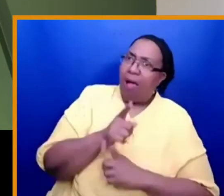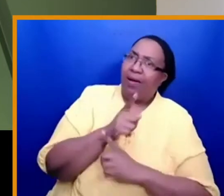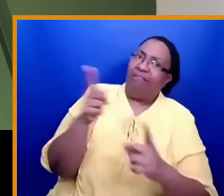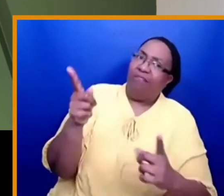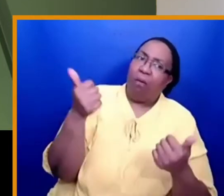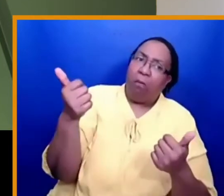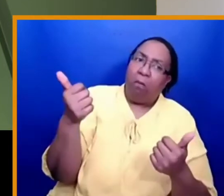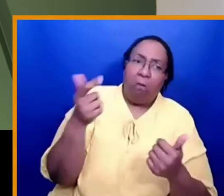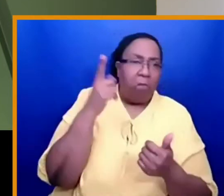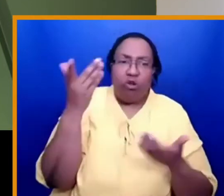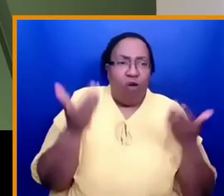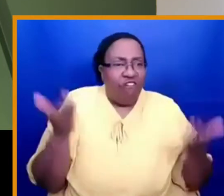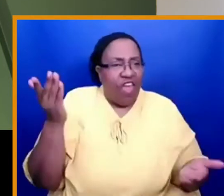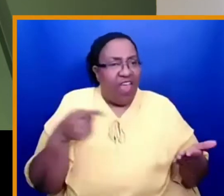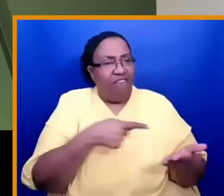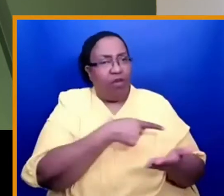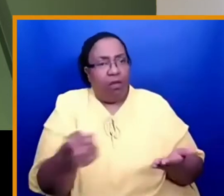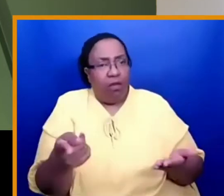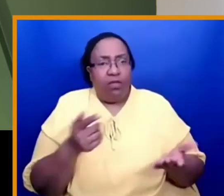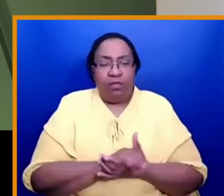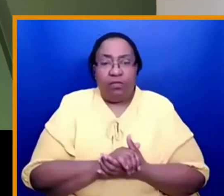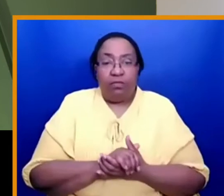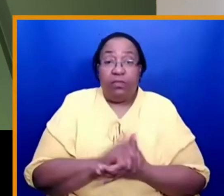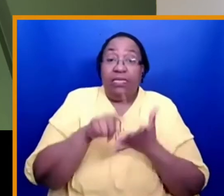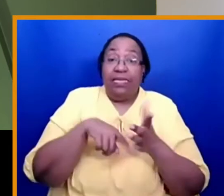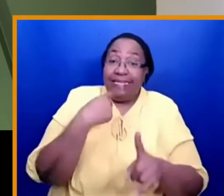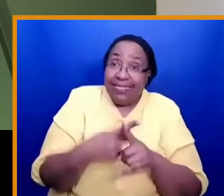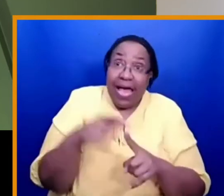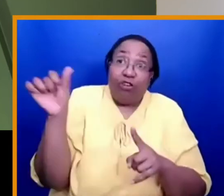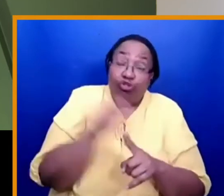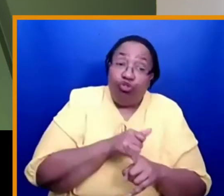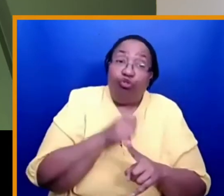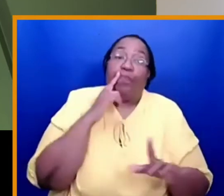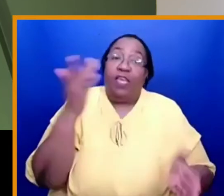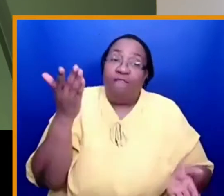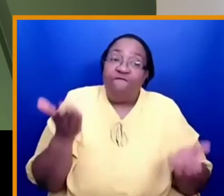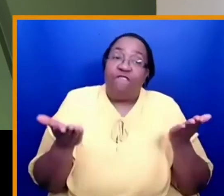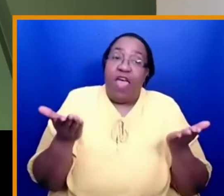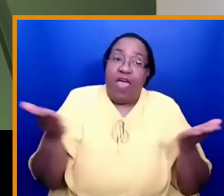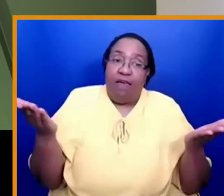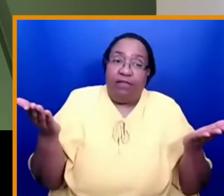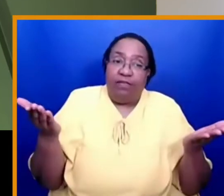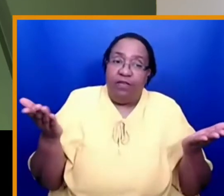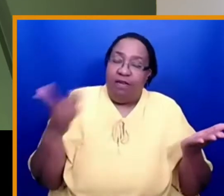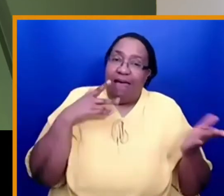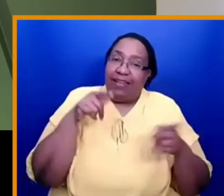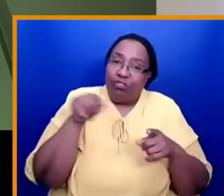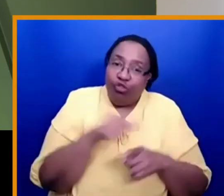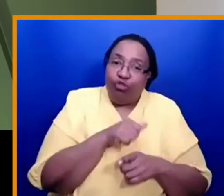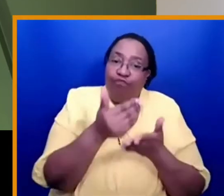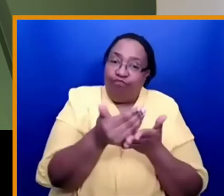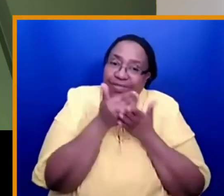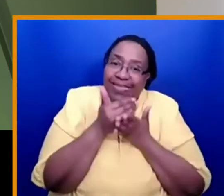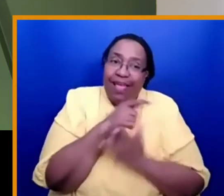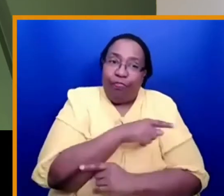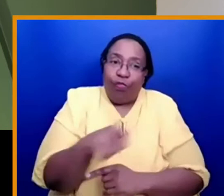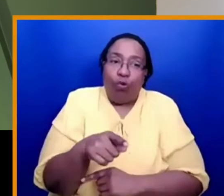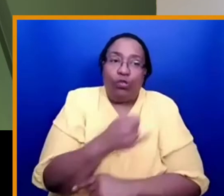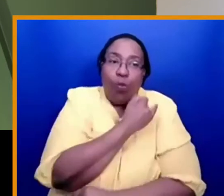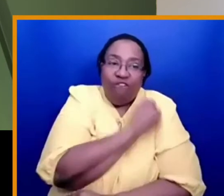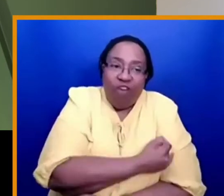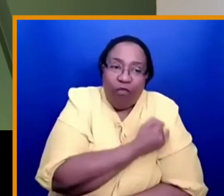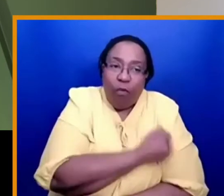unfair. Tax should be fair and it should be used to protect the vulnerable. And I believe the measures in this motion take the